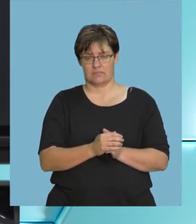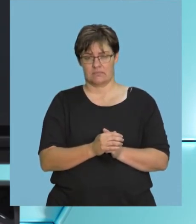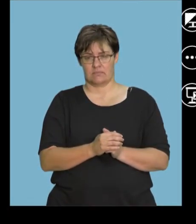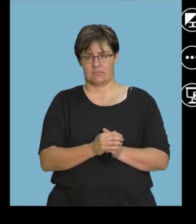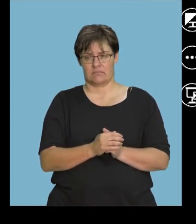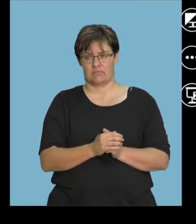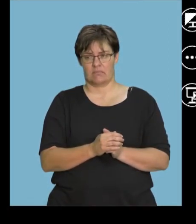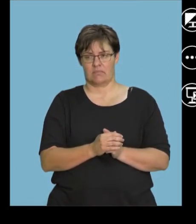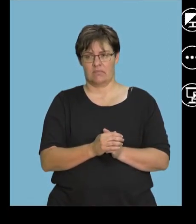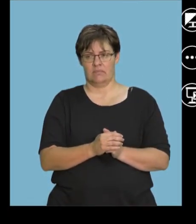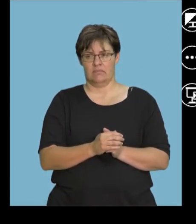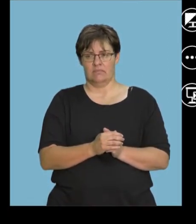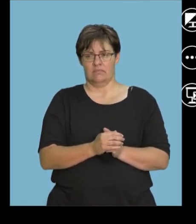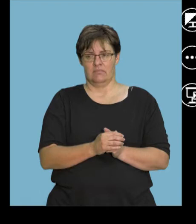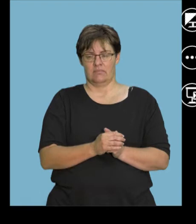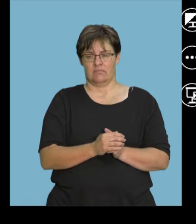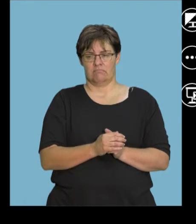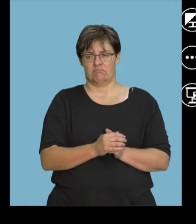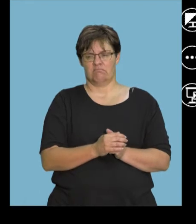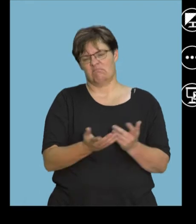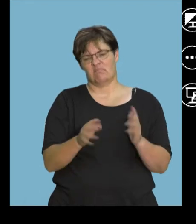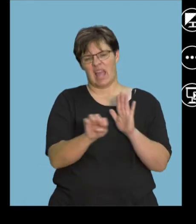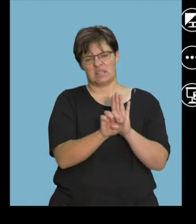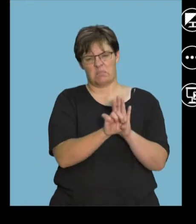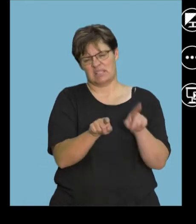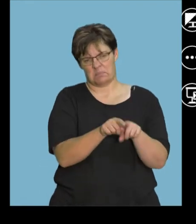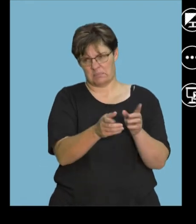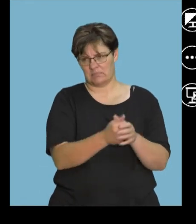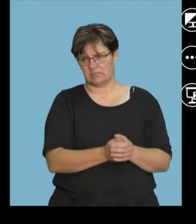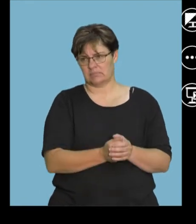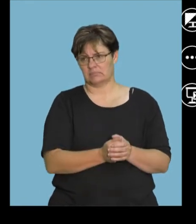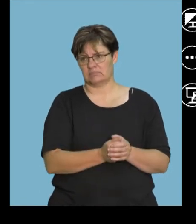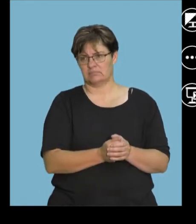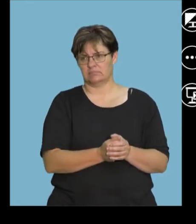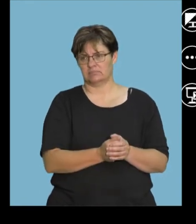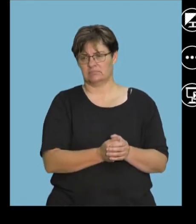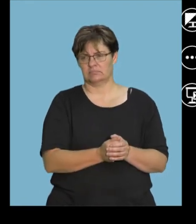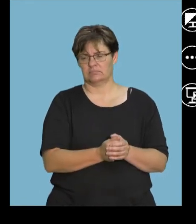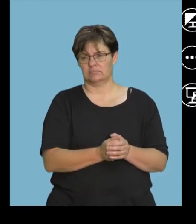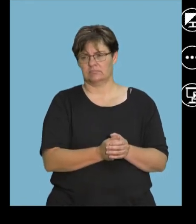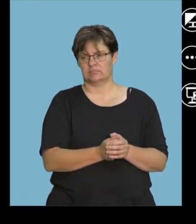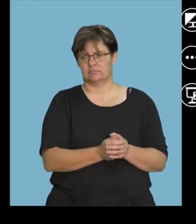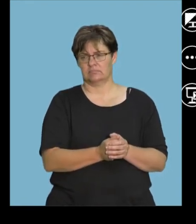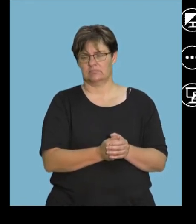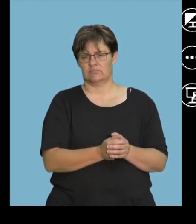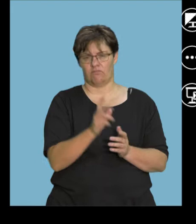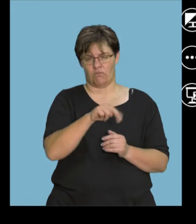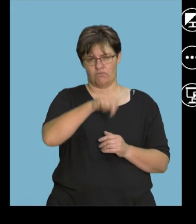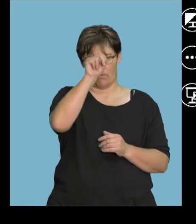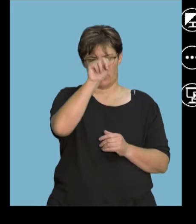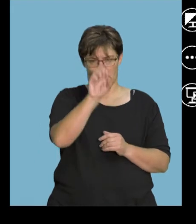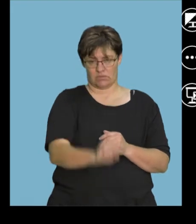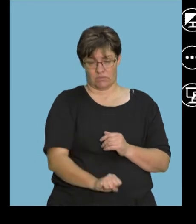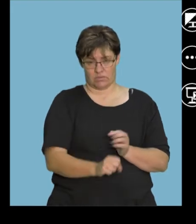say, for argument's sake, we're talking about something of this sort, okay? That's our magnet with the two